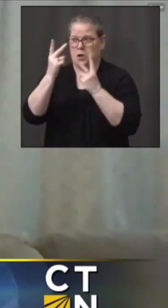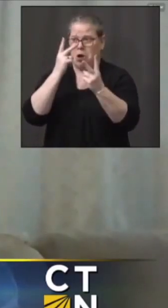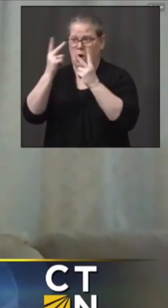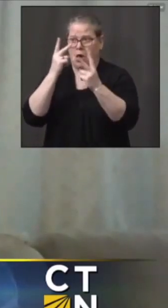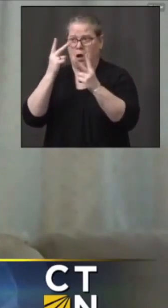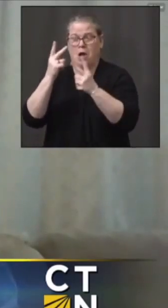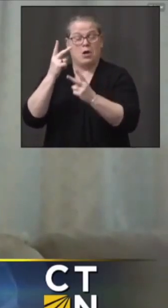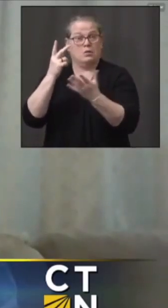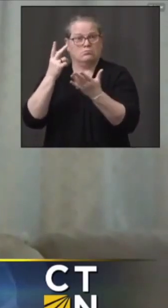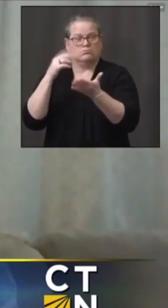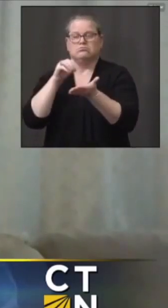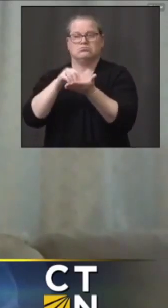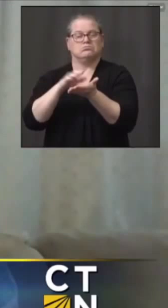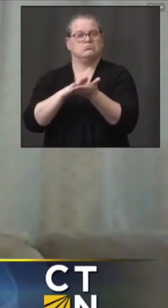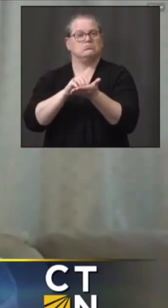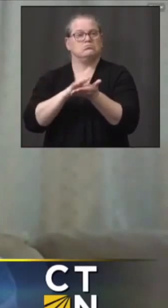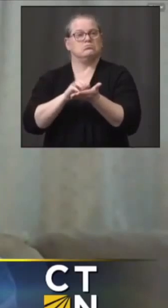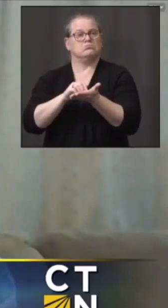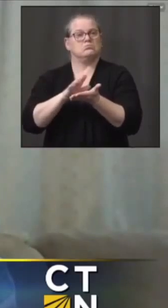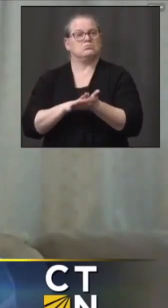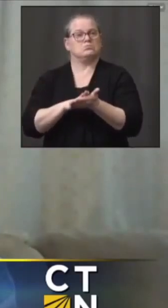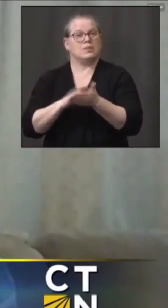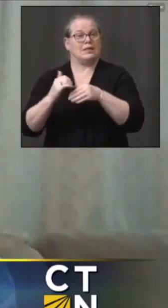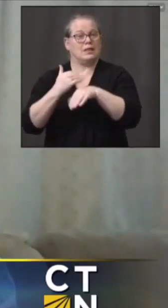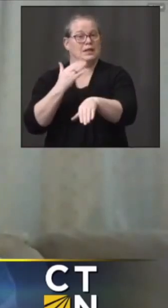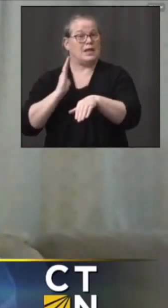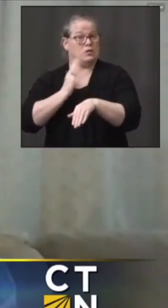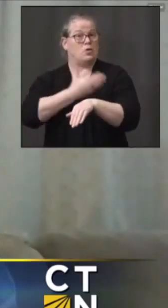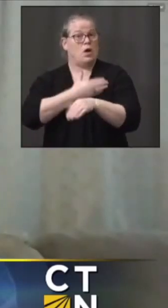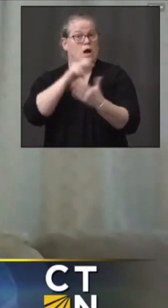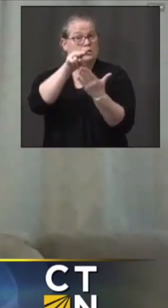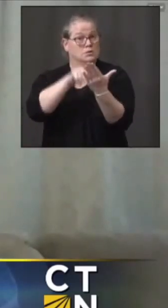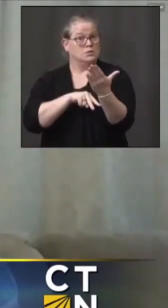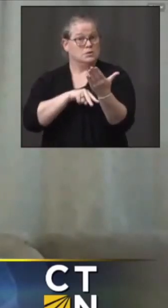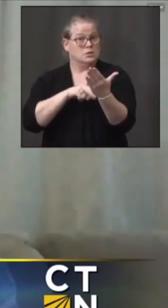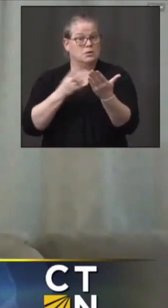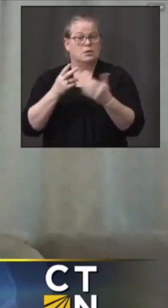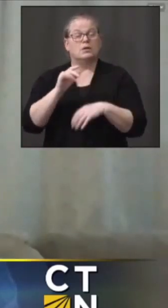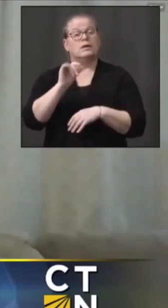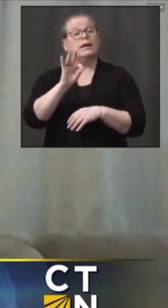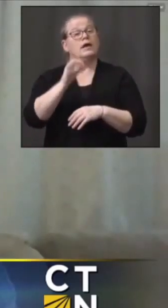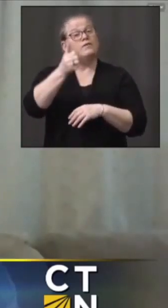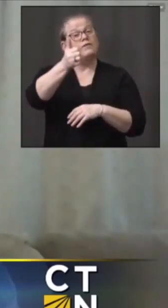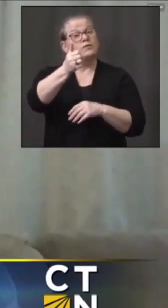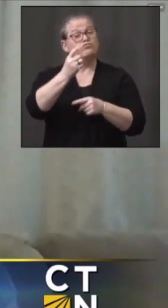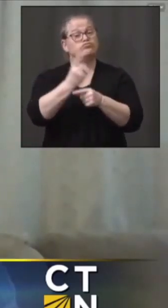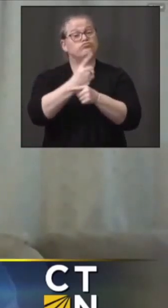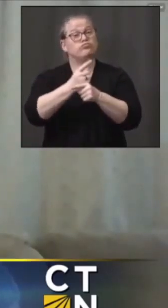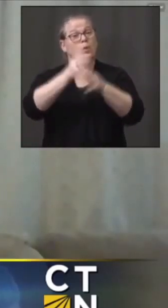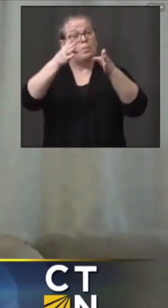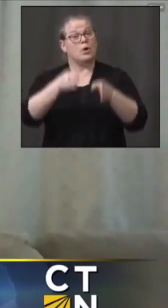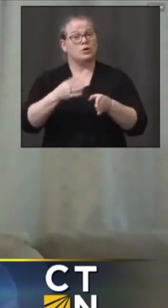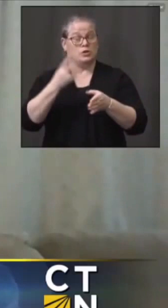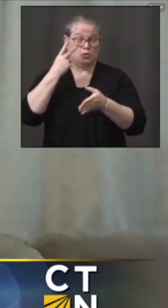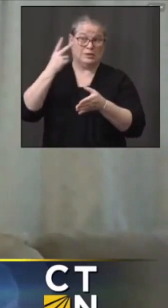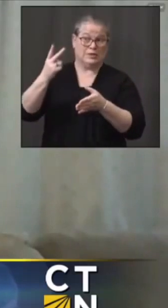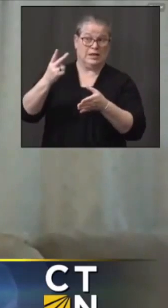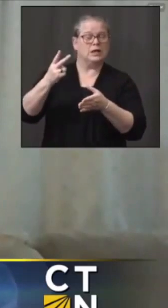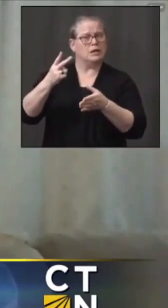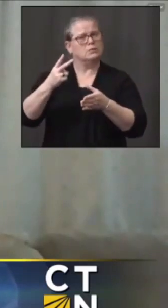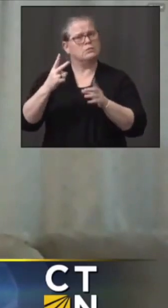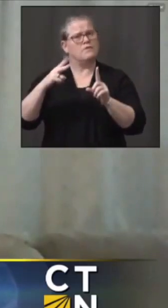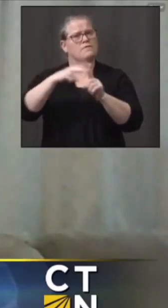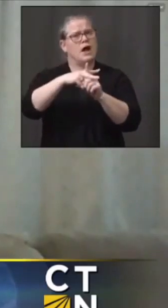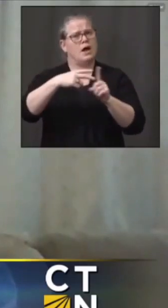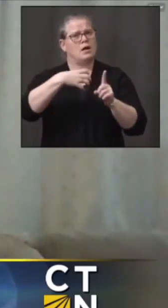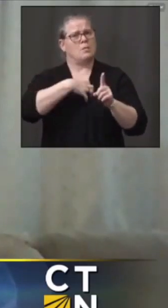what they saw or observed. I would recommend, if you're just an ordinary citizen, you can certainly send us a complaint. We would follow up